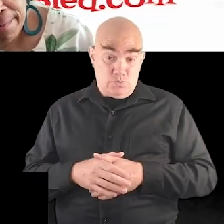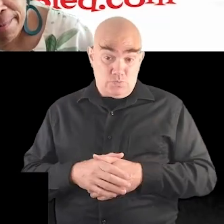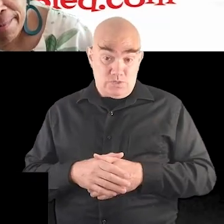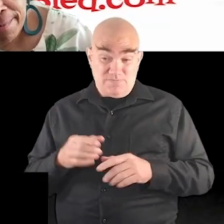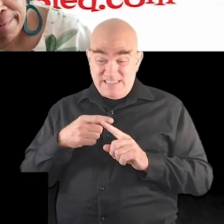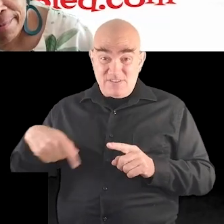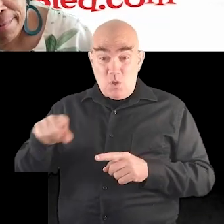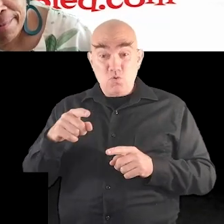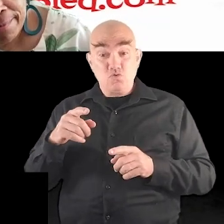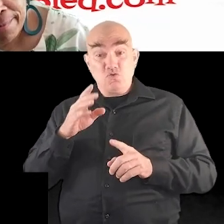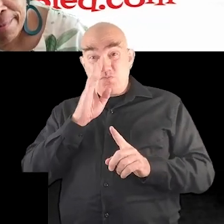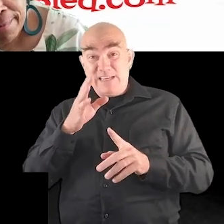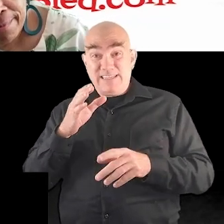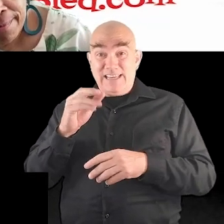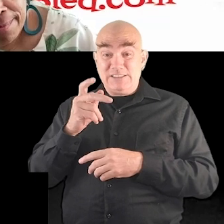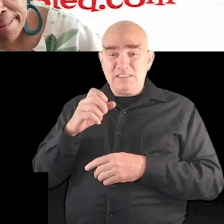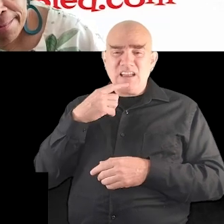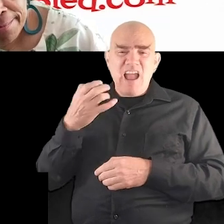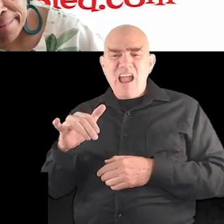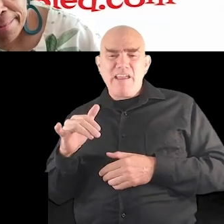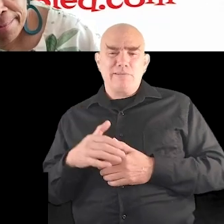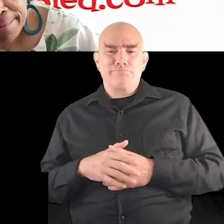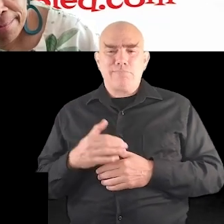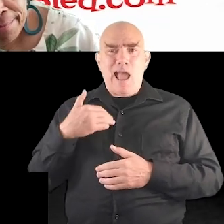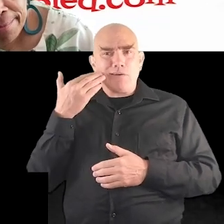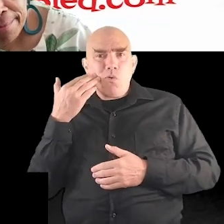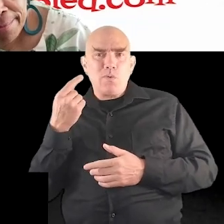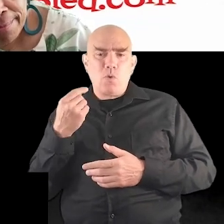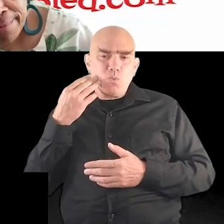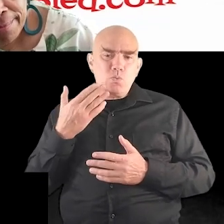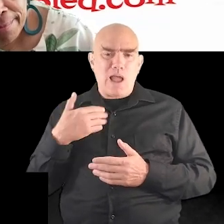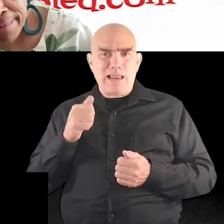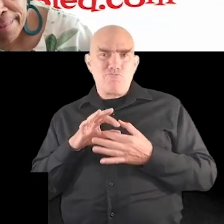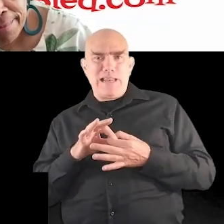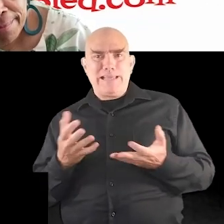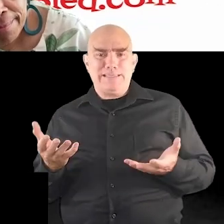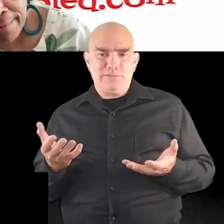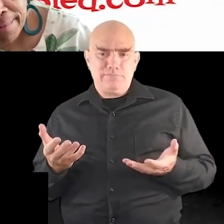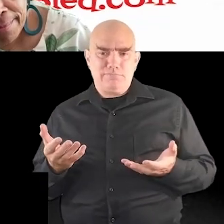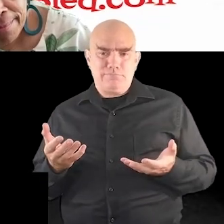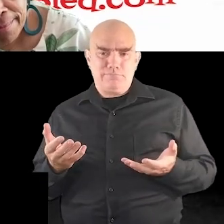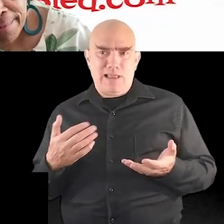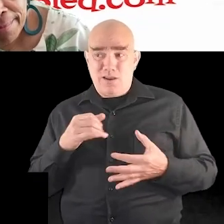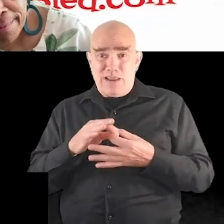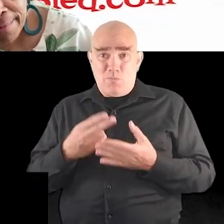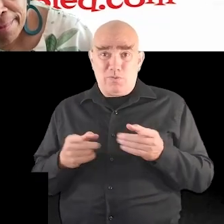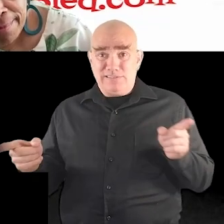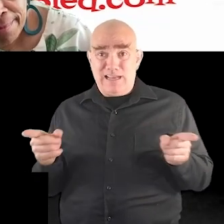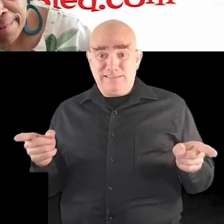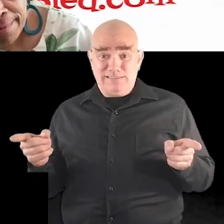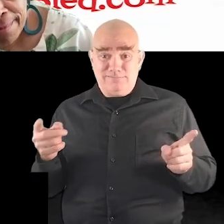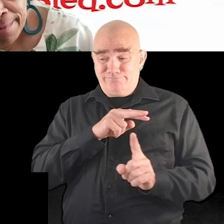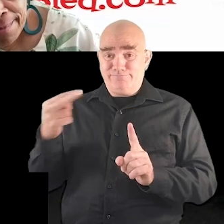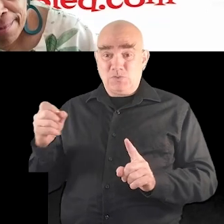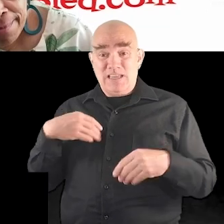professions, specifically those direct caretakers. Say, hey, I know what you're going through. I can relate. I can